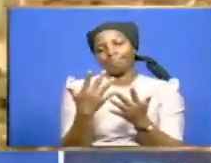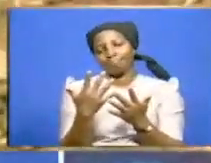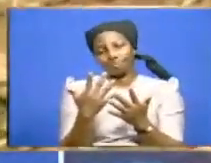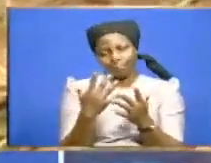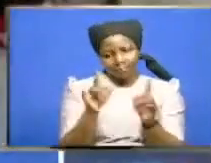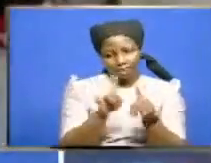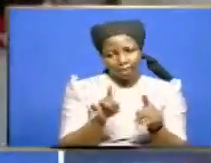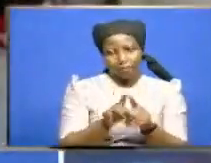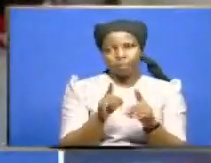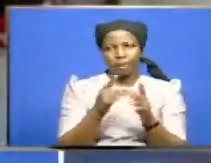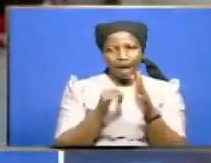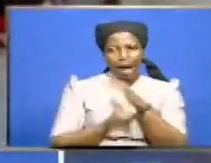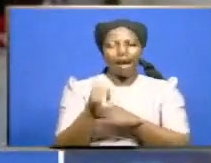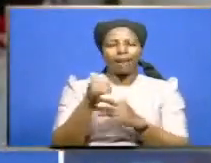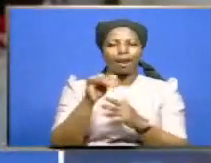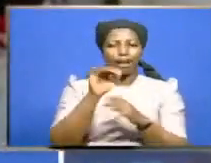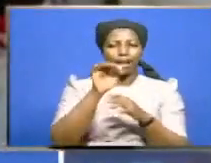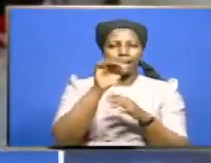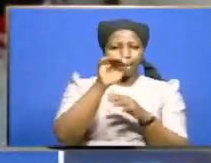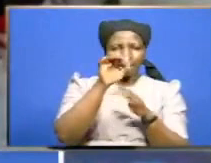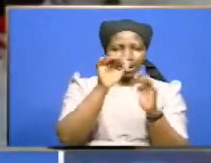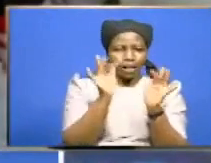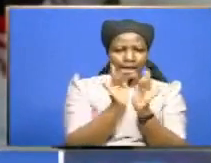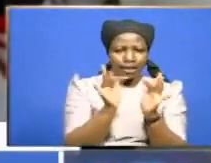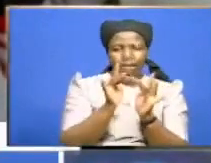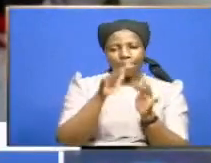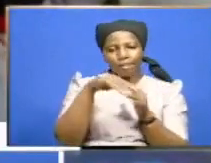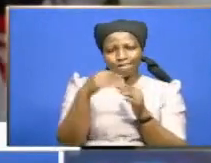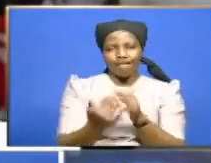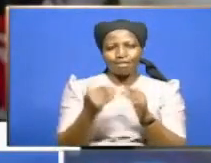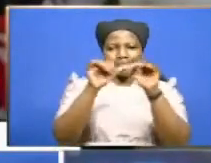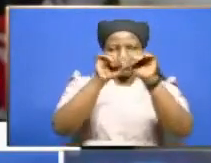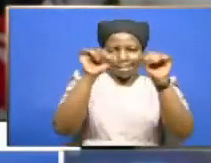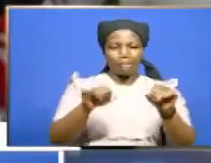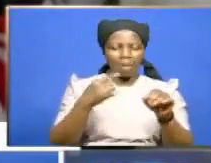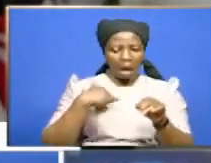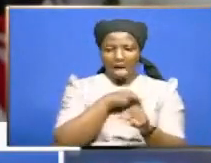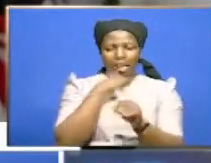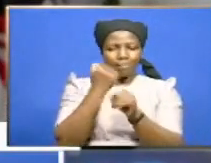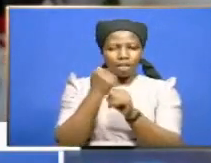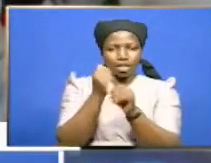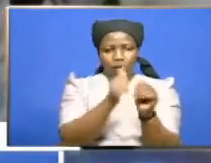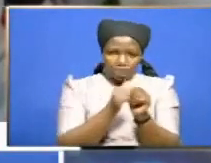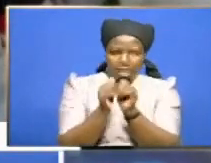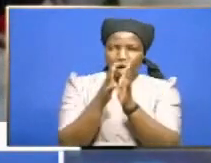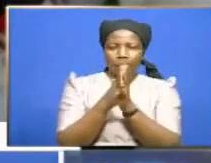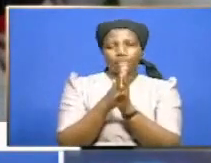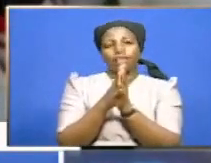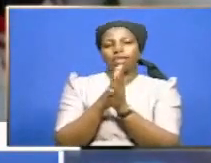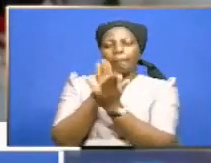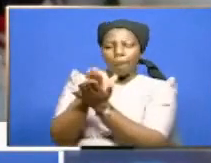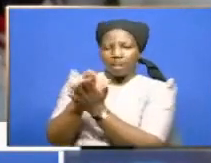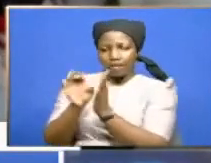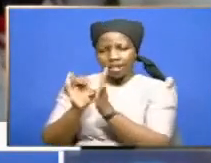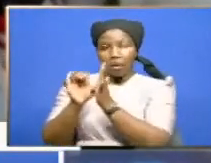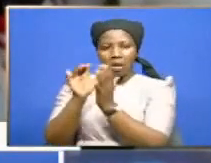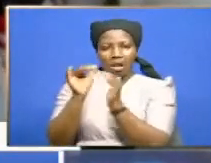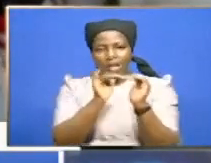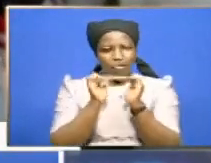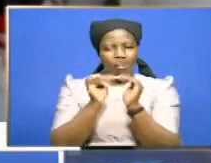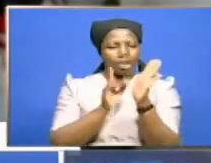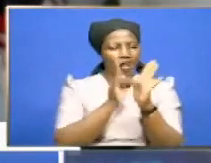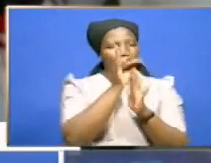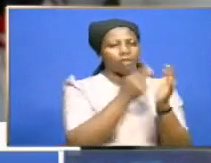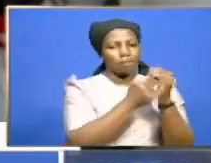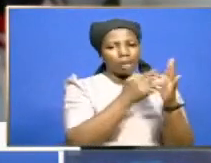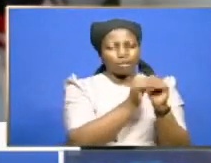e-voucher system. Voucher is where we have partnered with banks like Equity and the development partners and ourselves, and we have